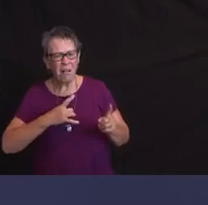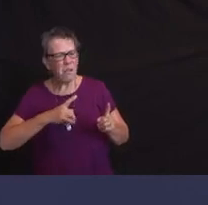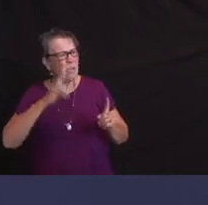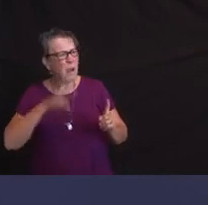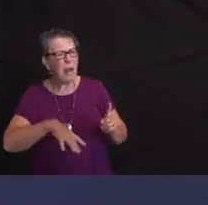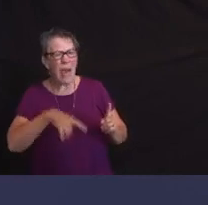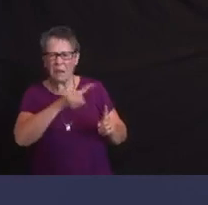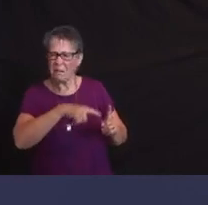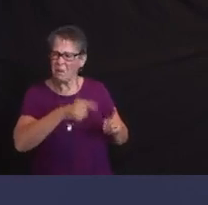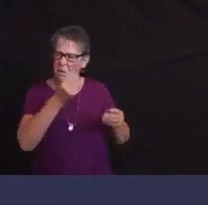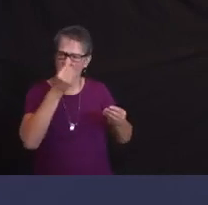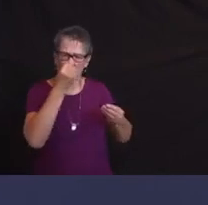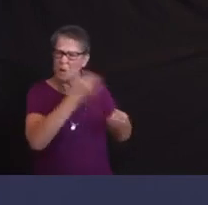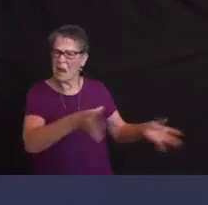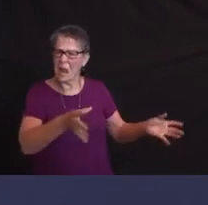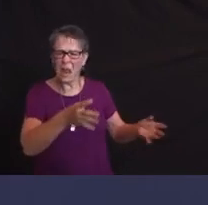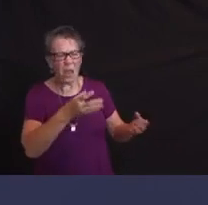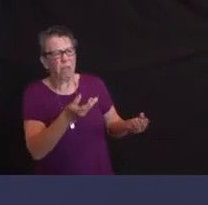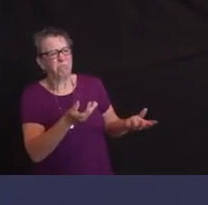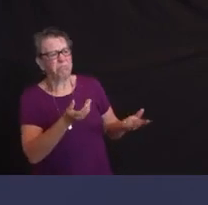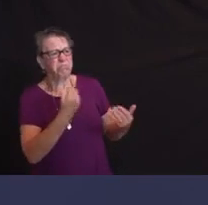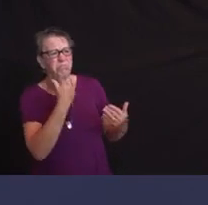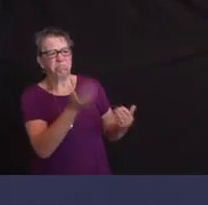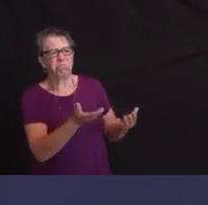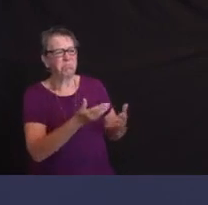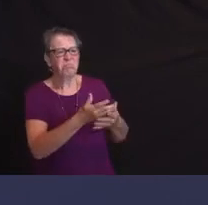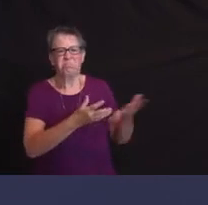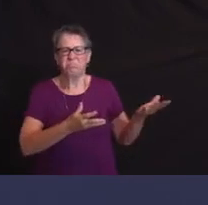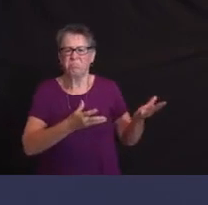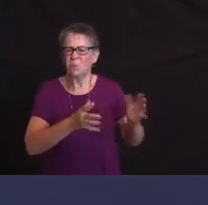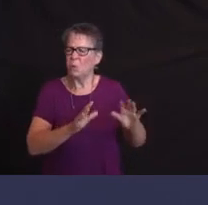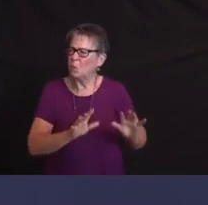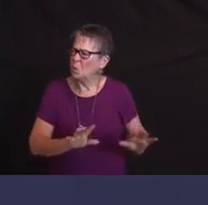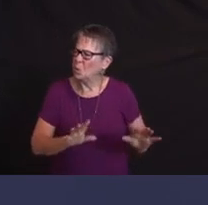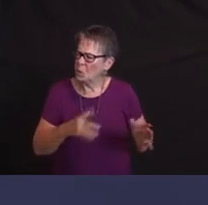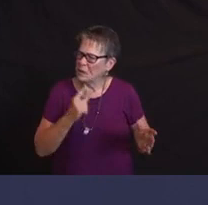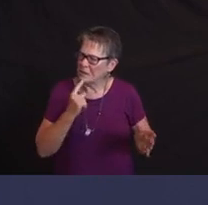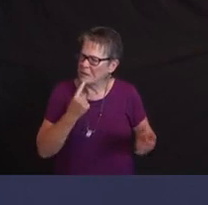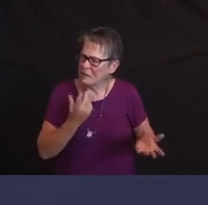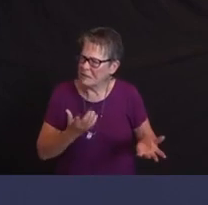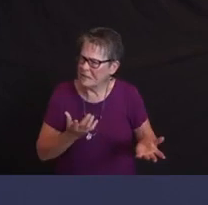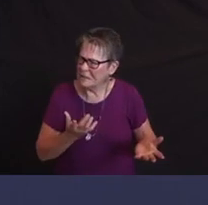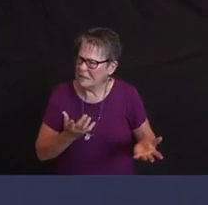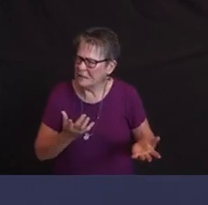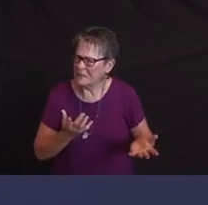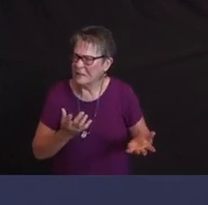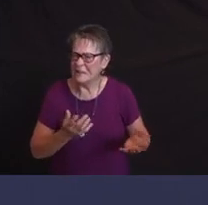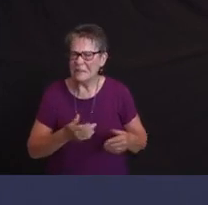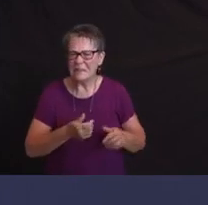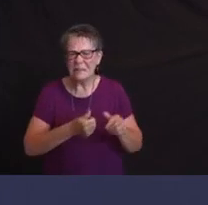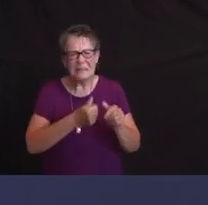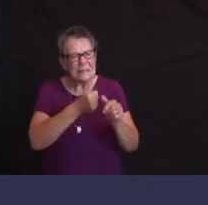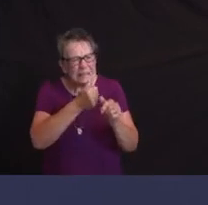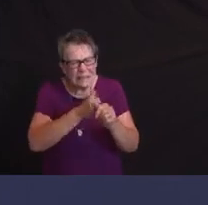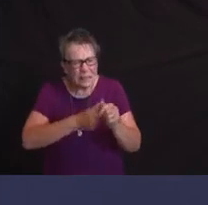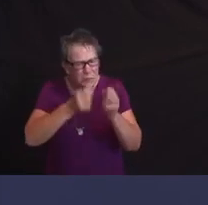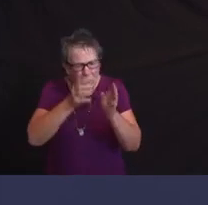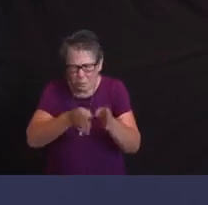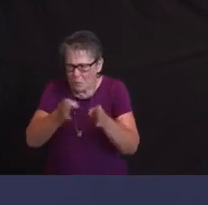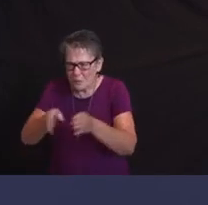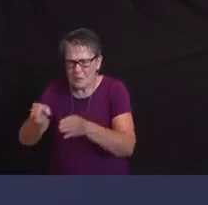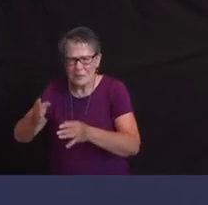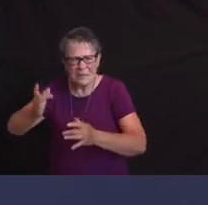of any child, any educator, any family, or any community. We're not just going to let COVID shut down our